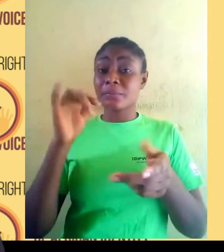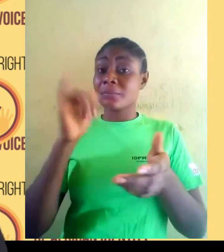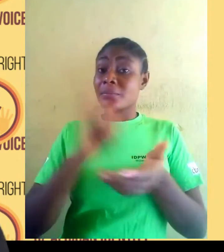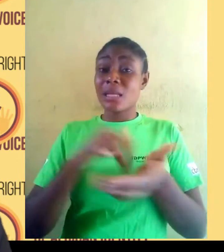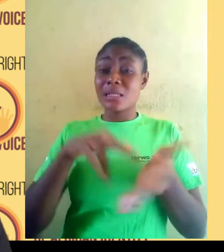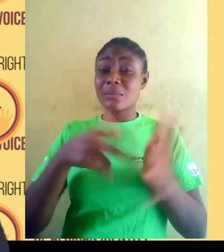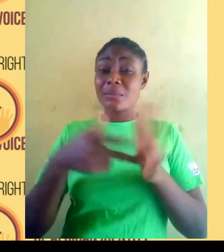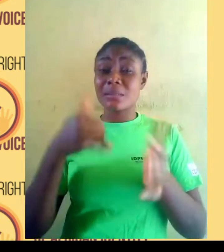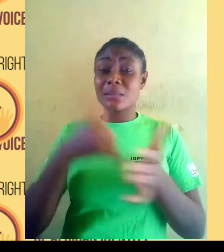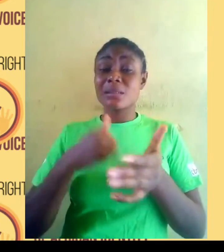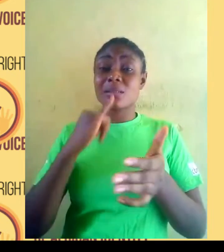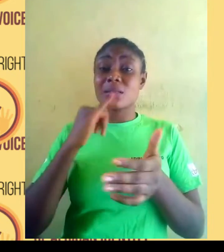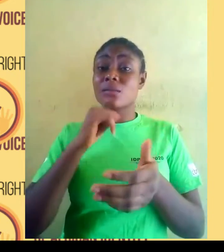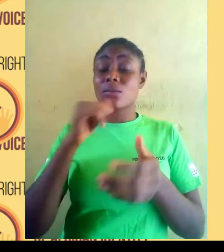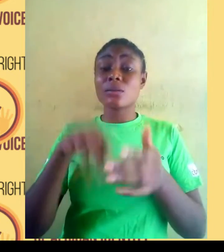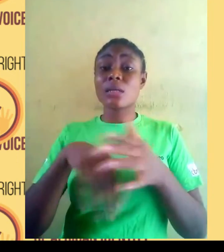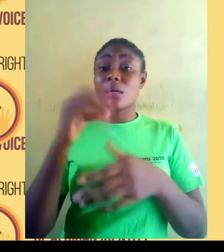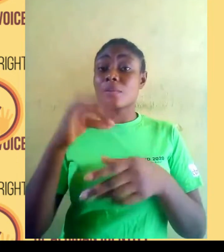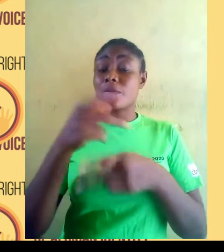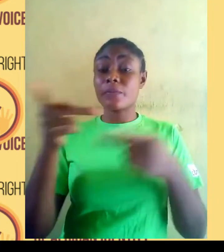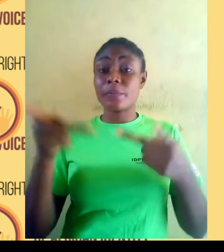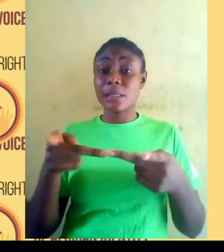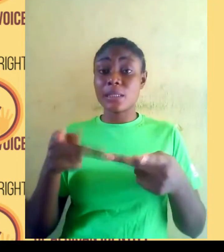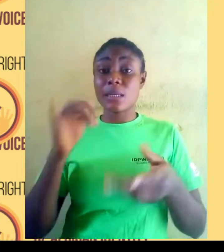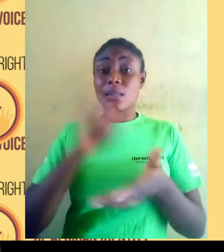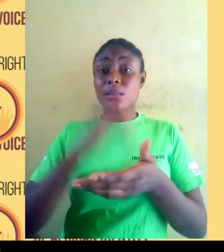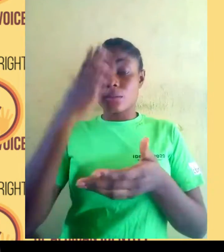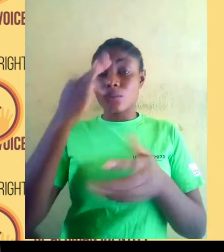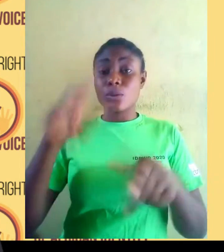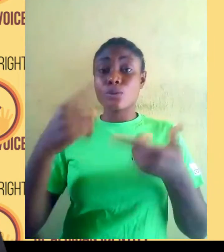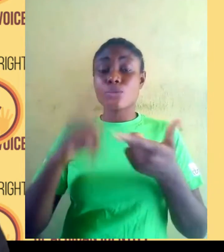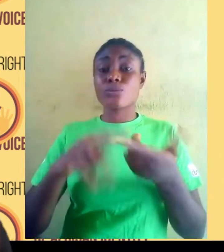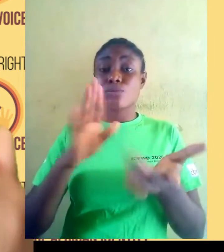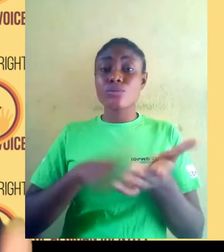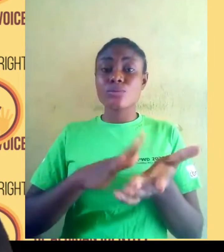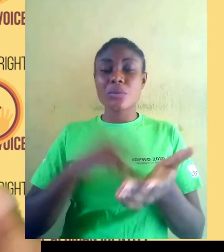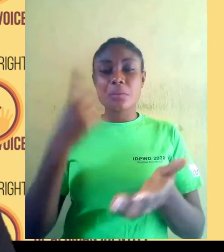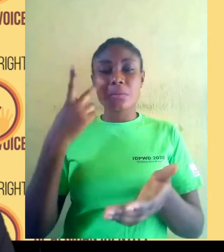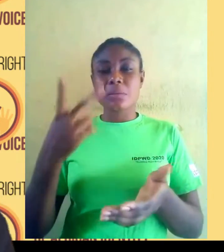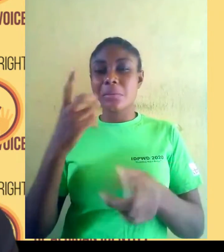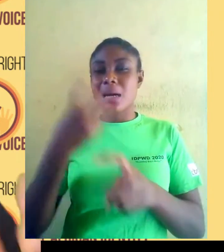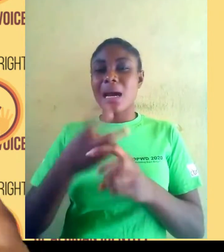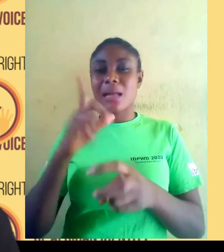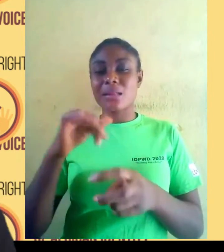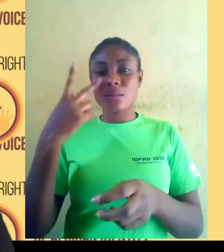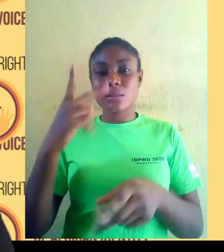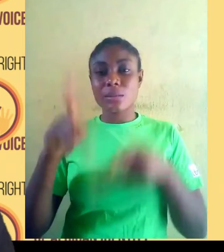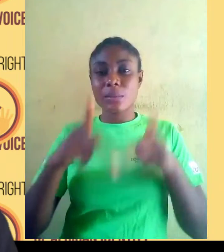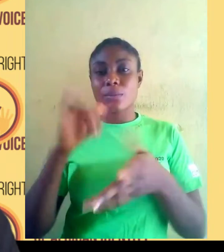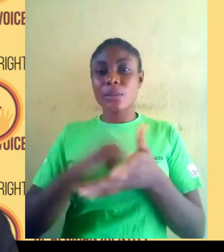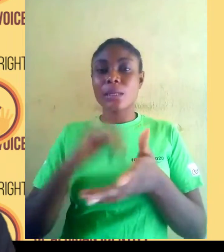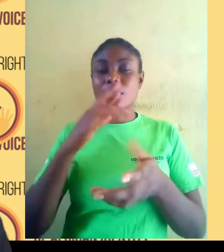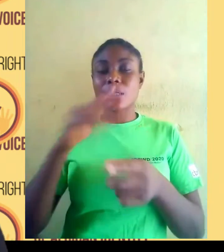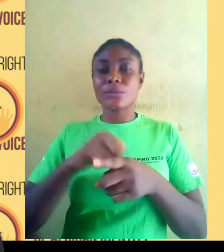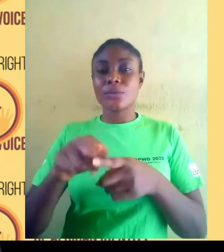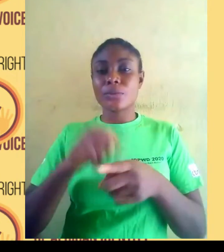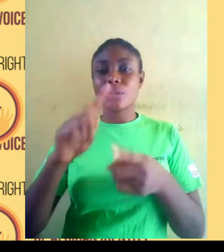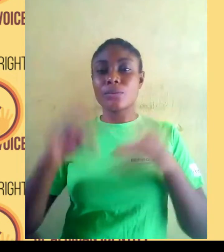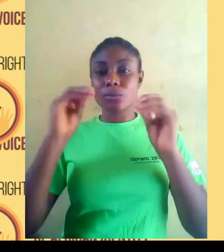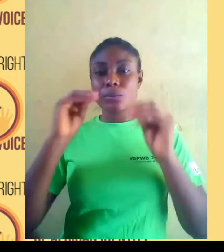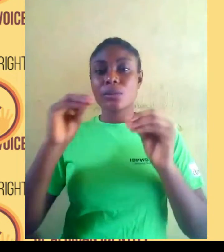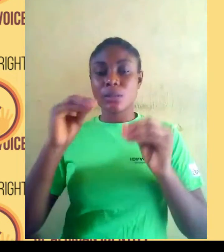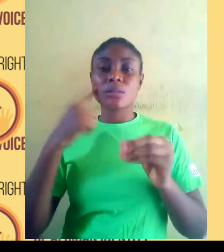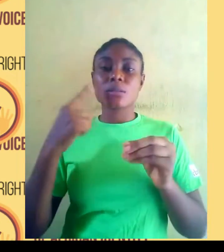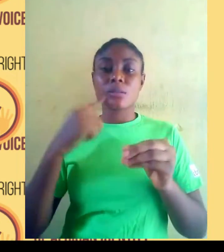we reported that when we get to schools, you will hardly see people that are trained to teach deaf